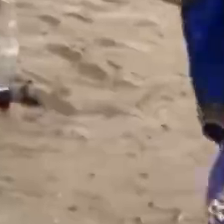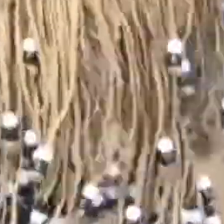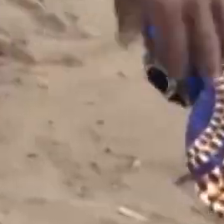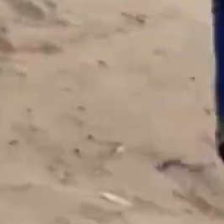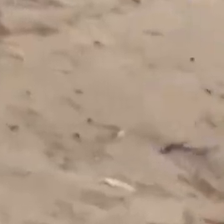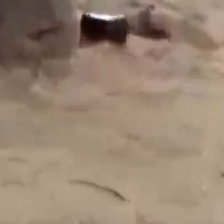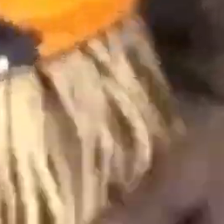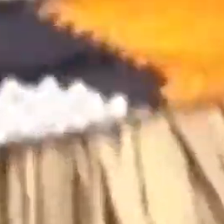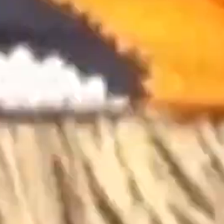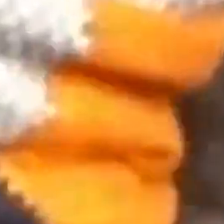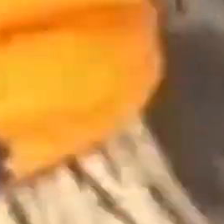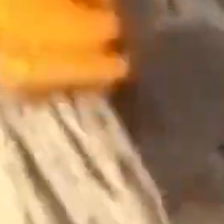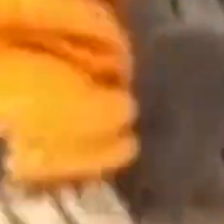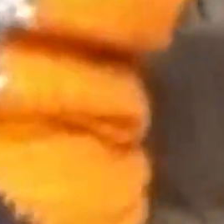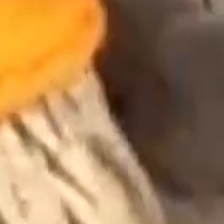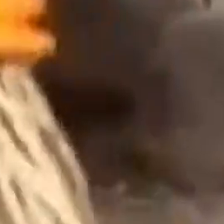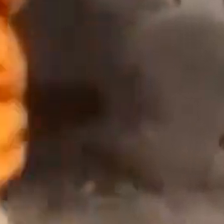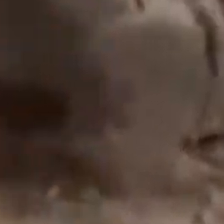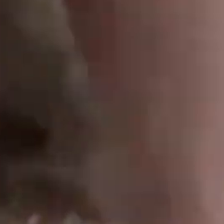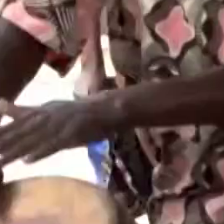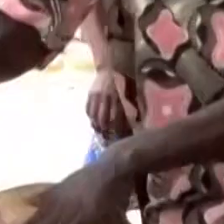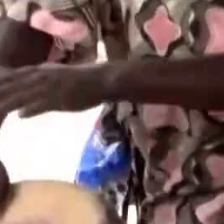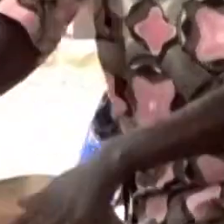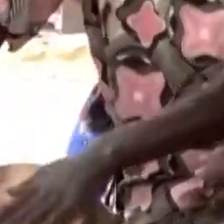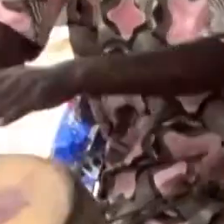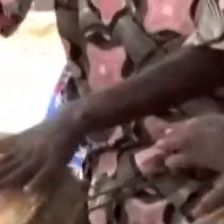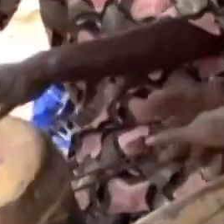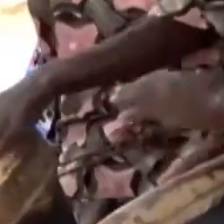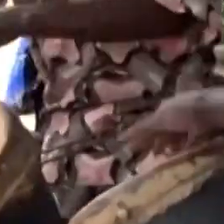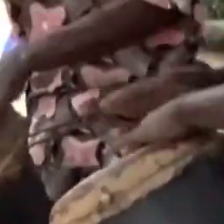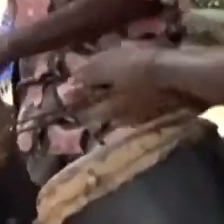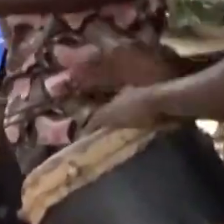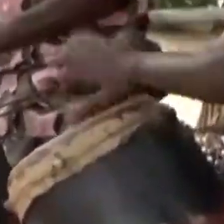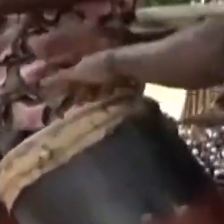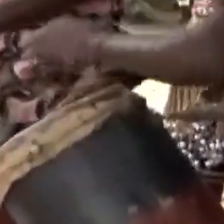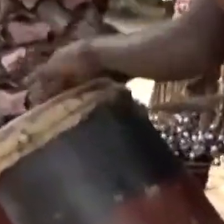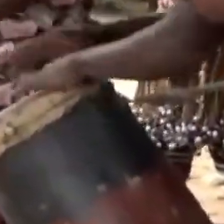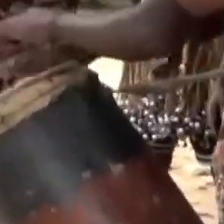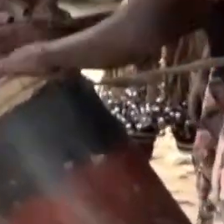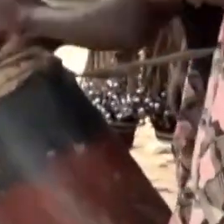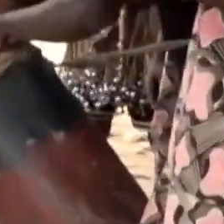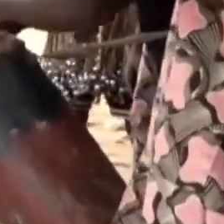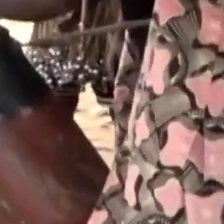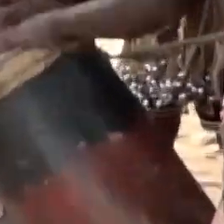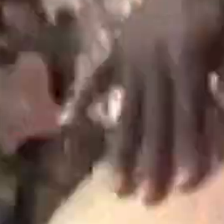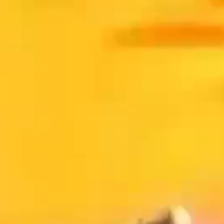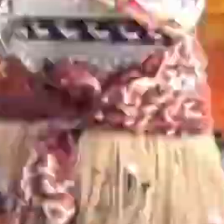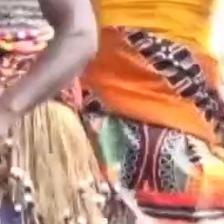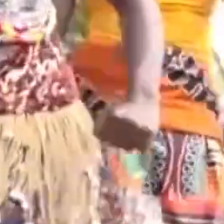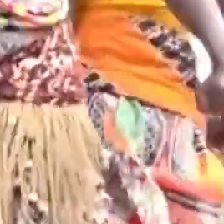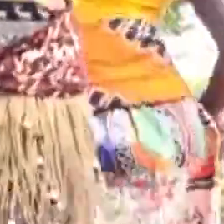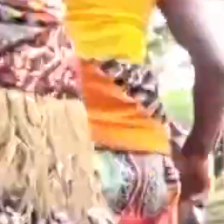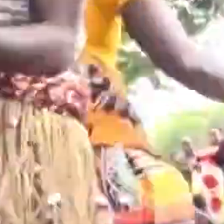Angoma is a traditional musical program that teaches Zambians norms and culture through song and dance.